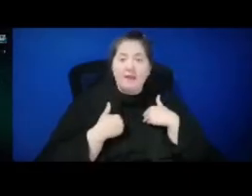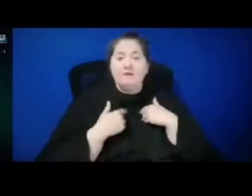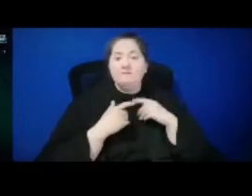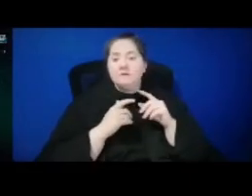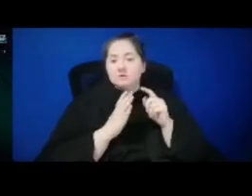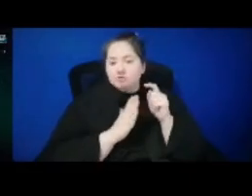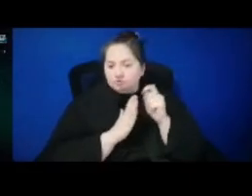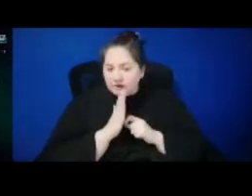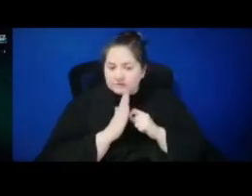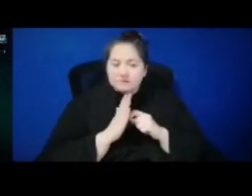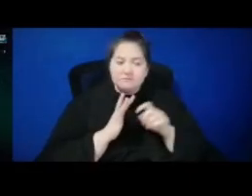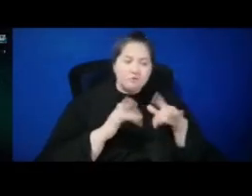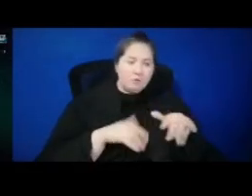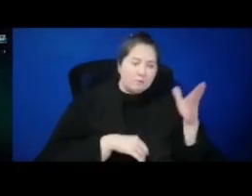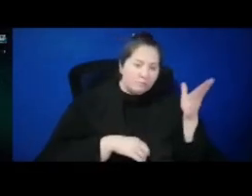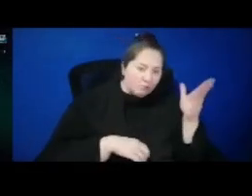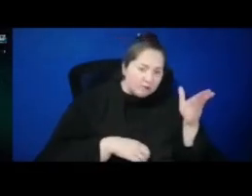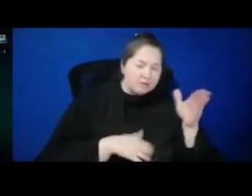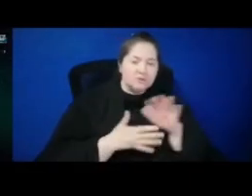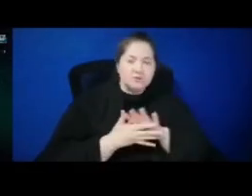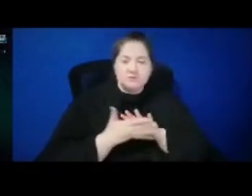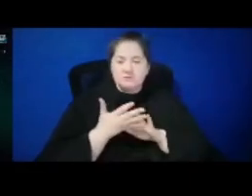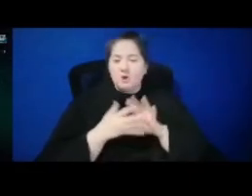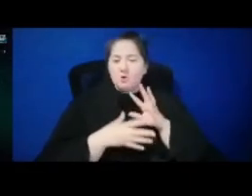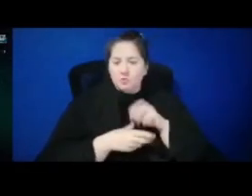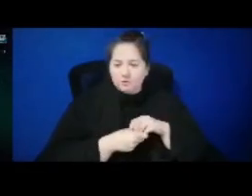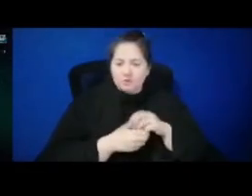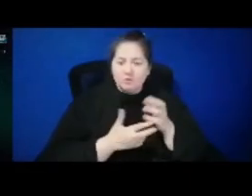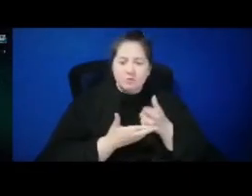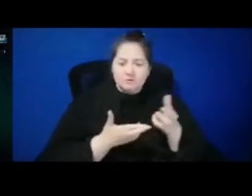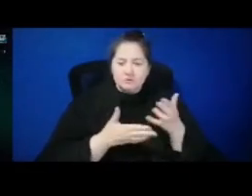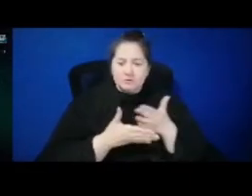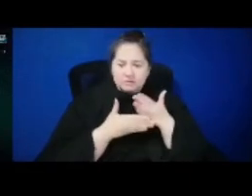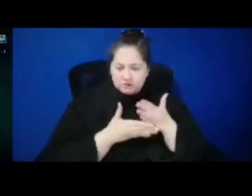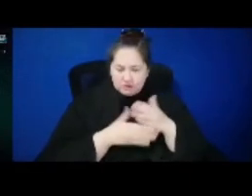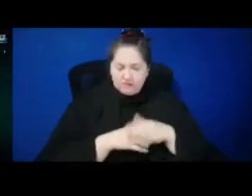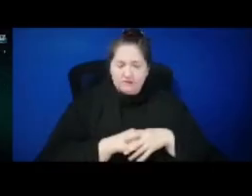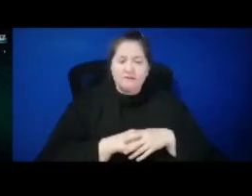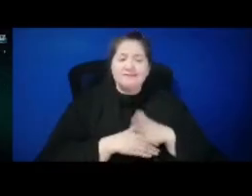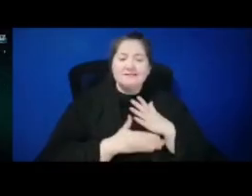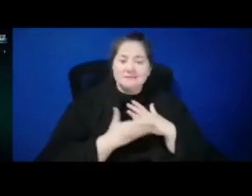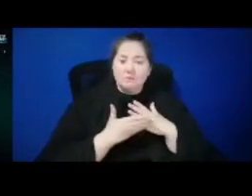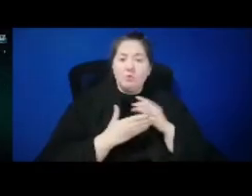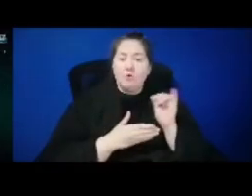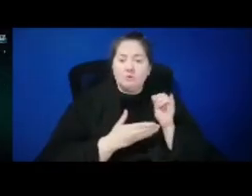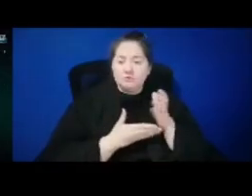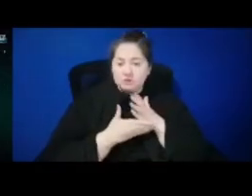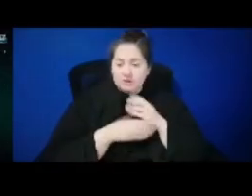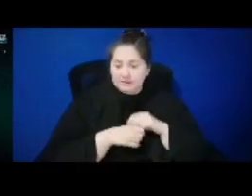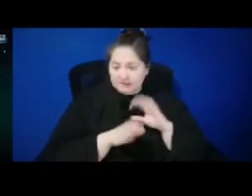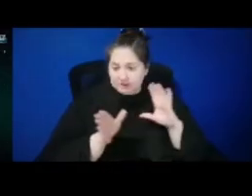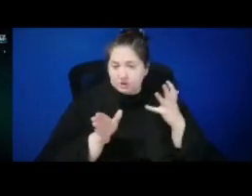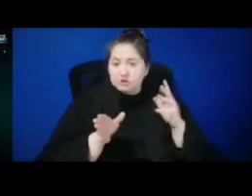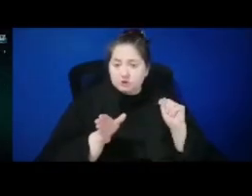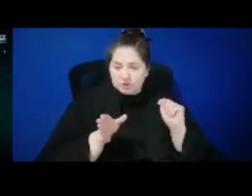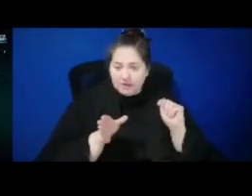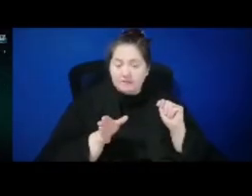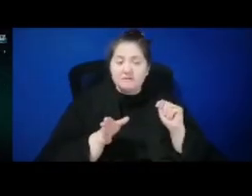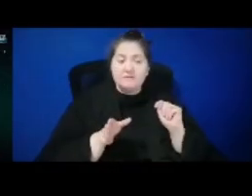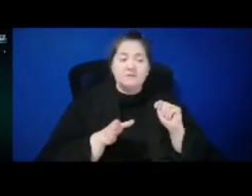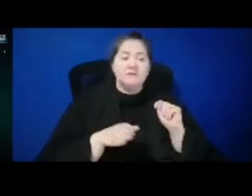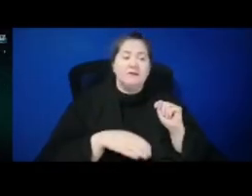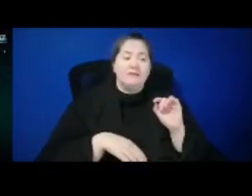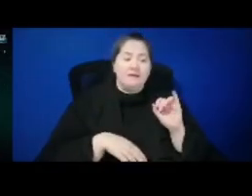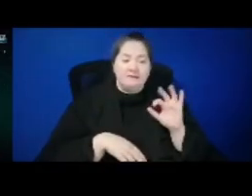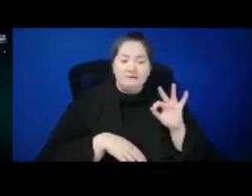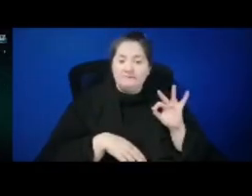transcript, the recording, and presentation materials, including the resources we shared today. And some of them were also shared in the chat. The infographic,